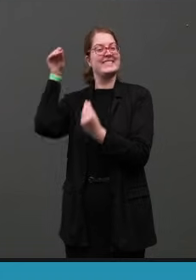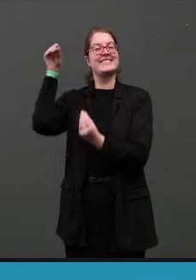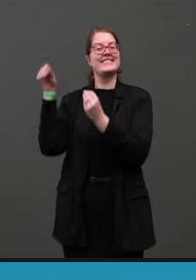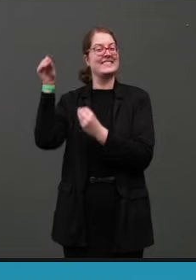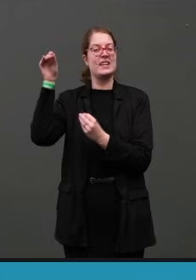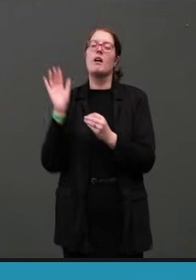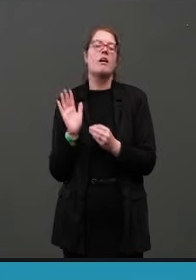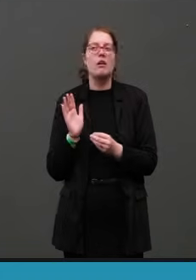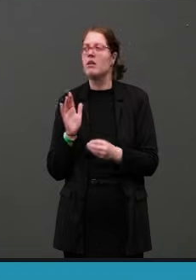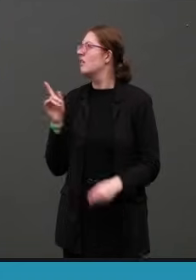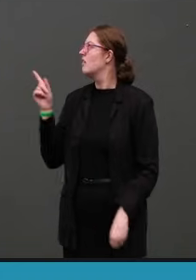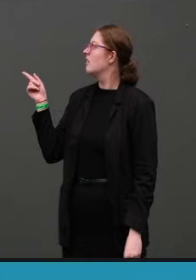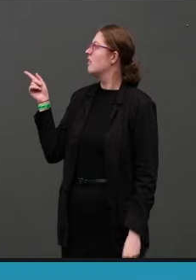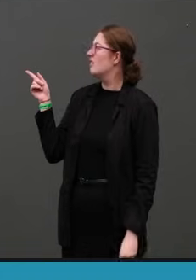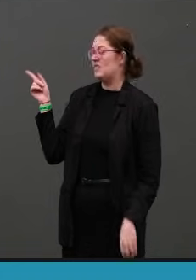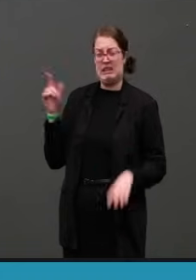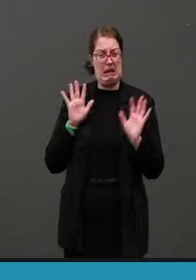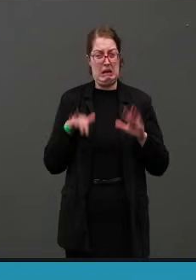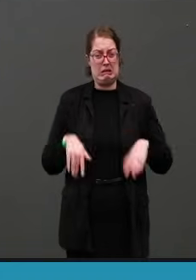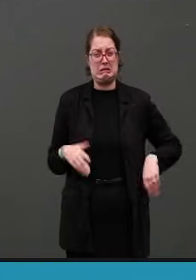bullshit.